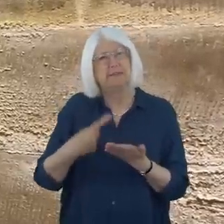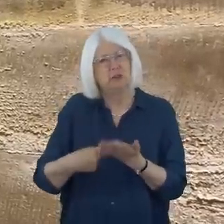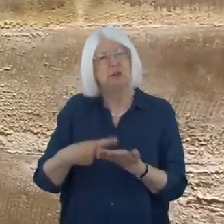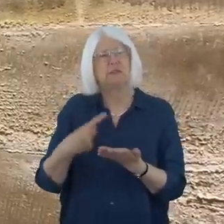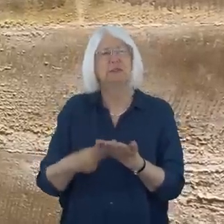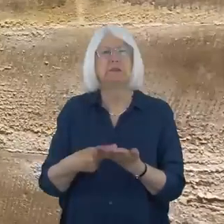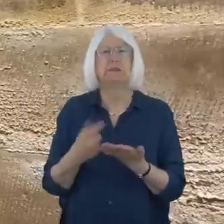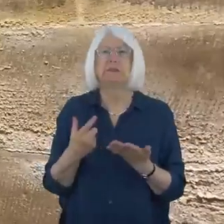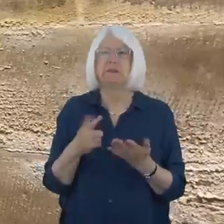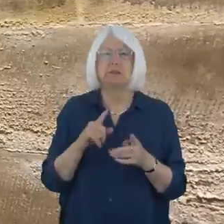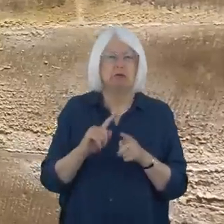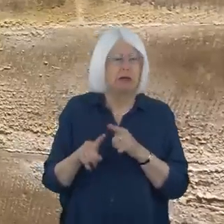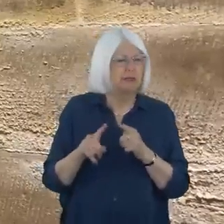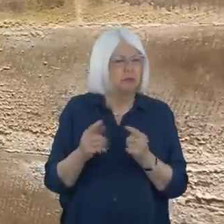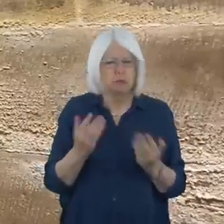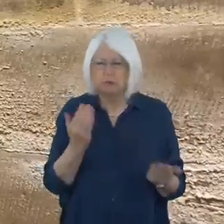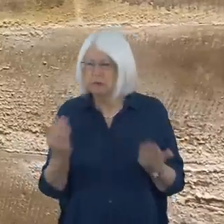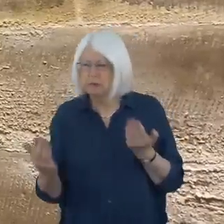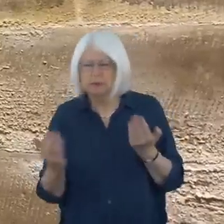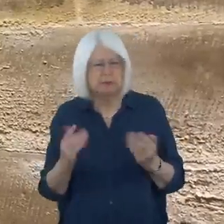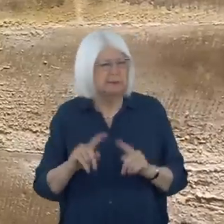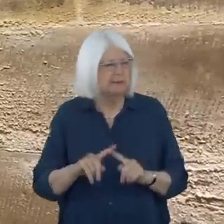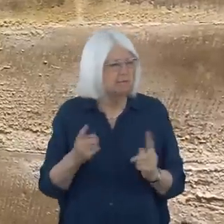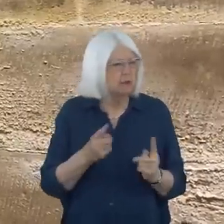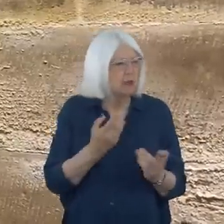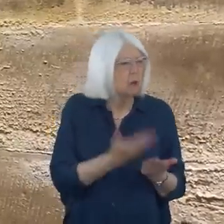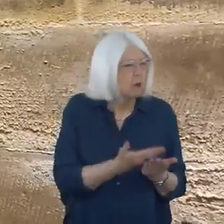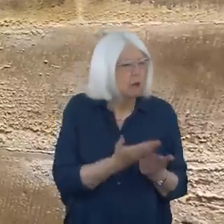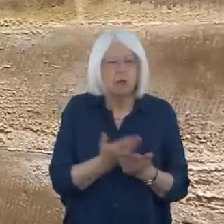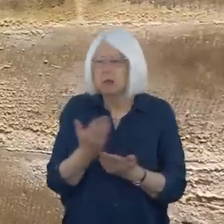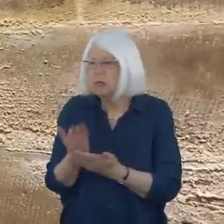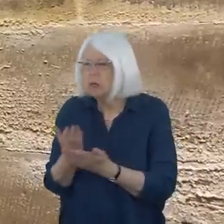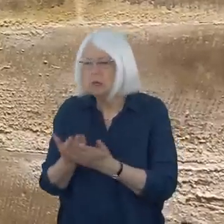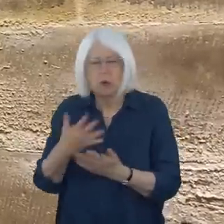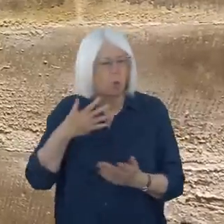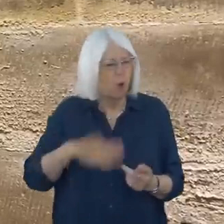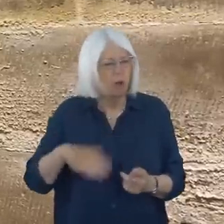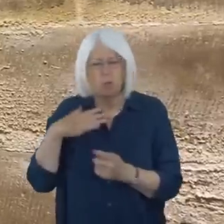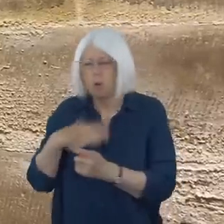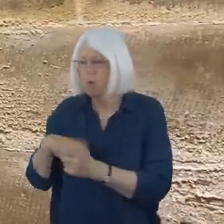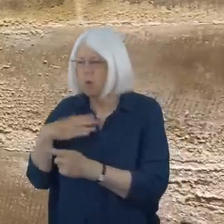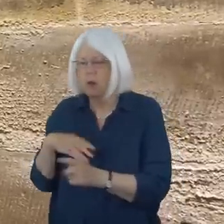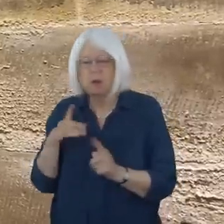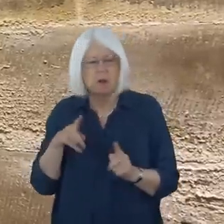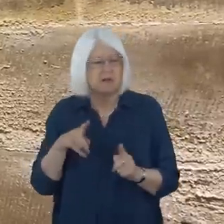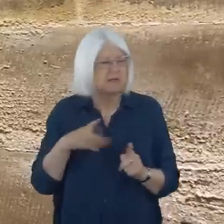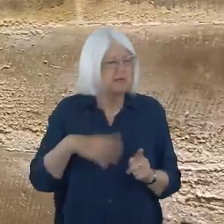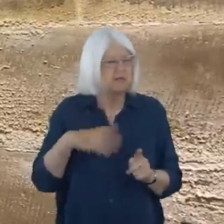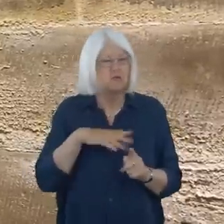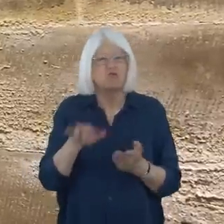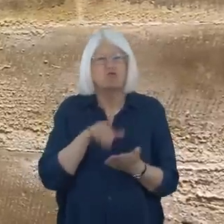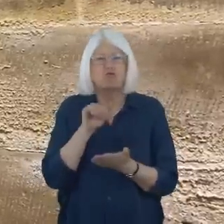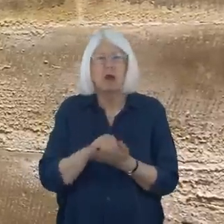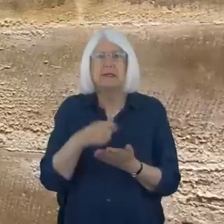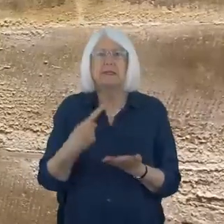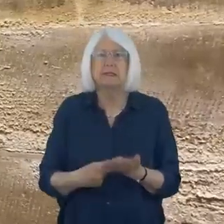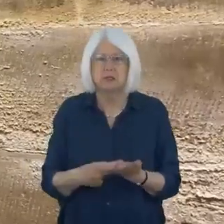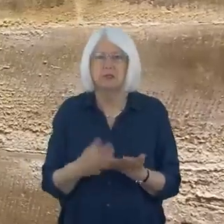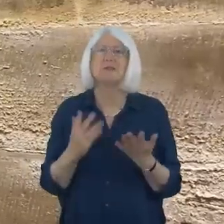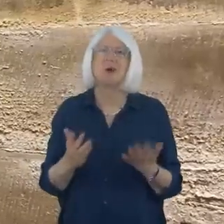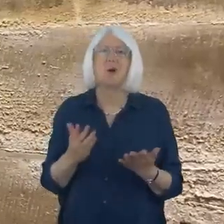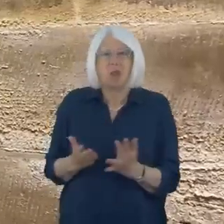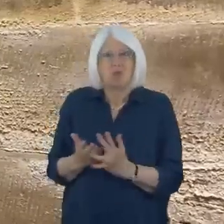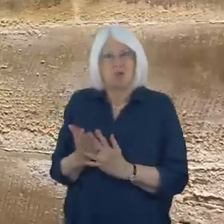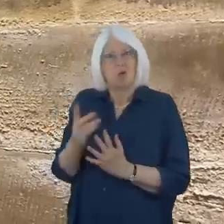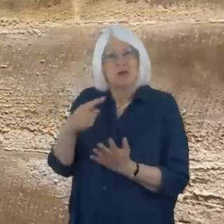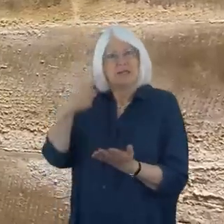balancing lots of different demands and different expectations to try and make the right decision. So I guess it's in decision